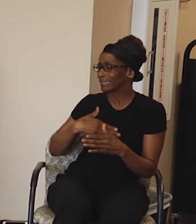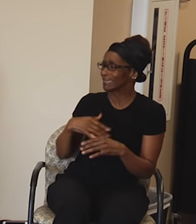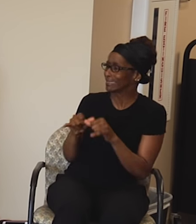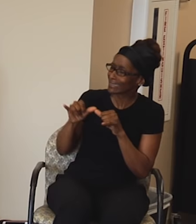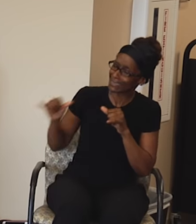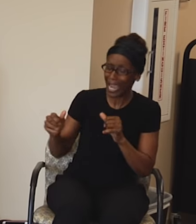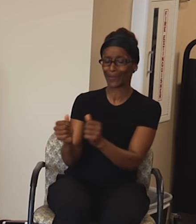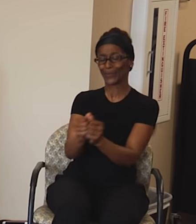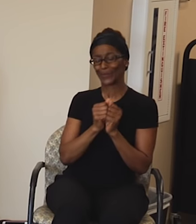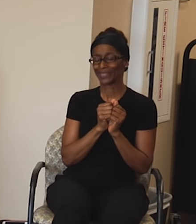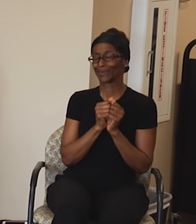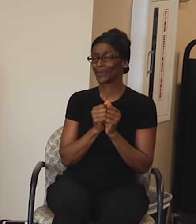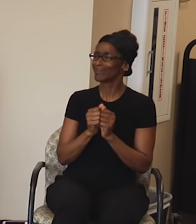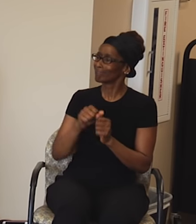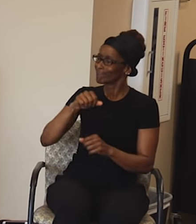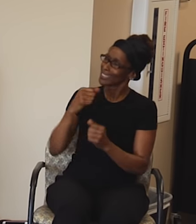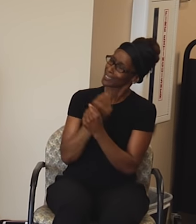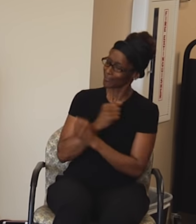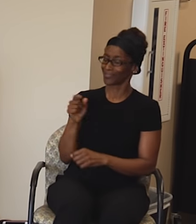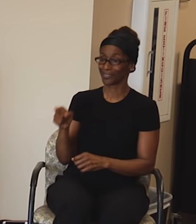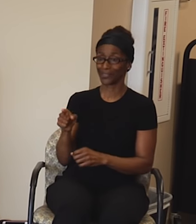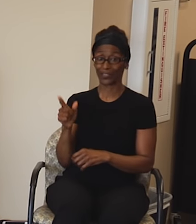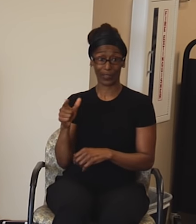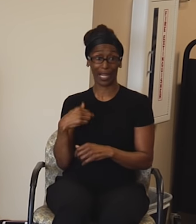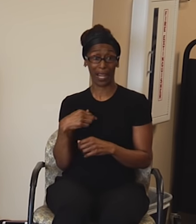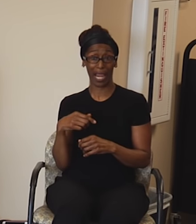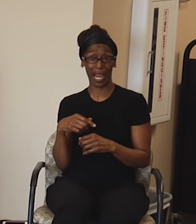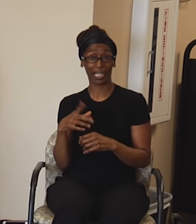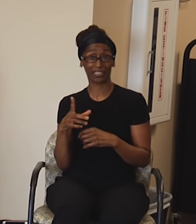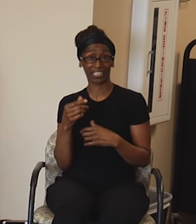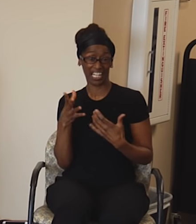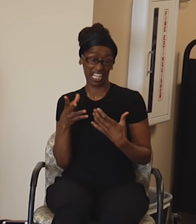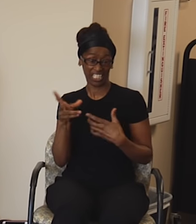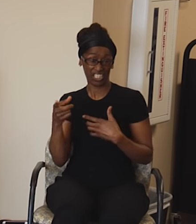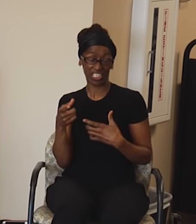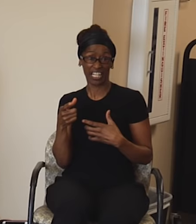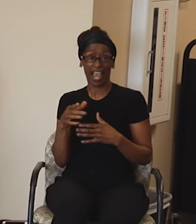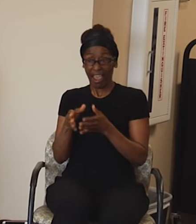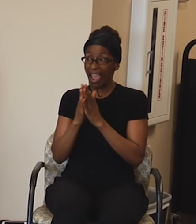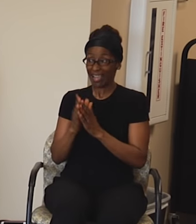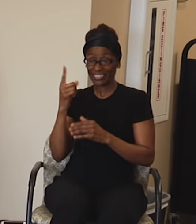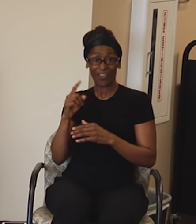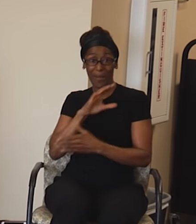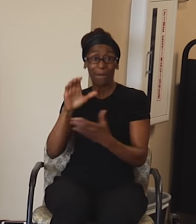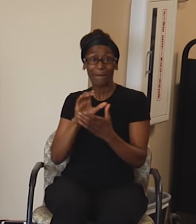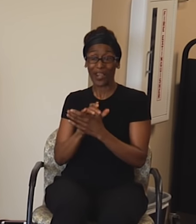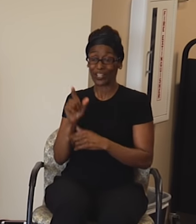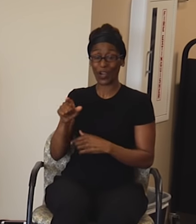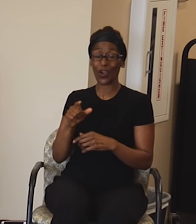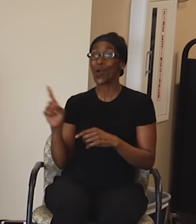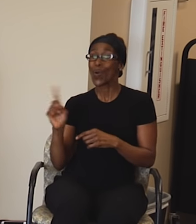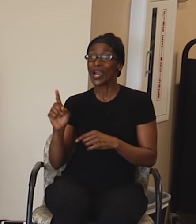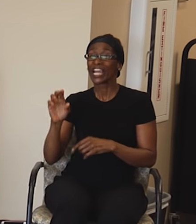forever with us. We just love you so much. So he had asked permission from the people in the orphanage for her hand and he married her in the